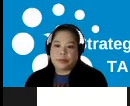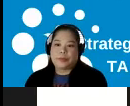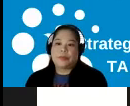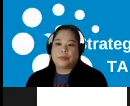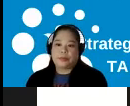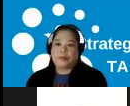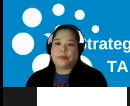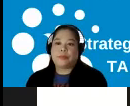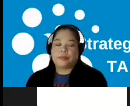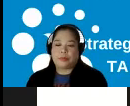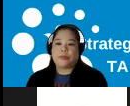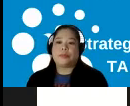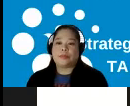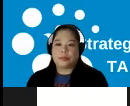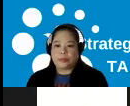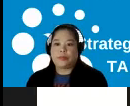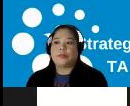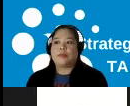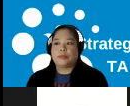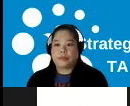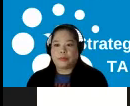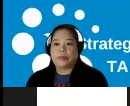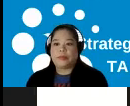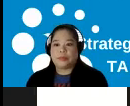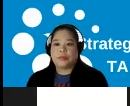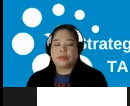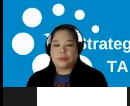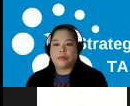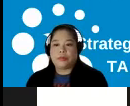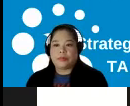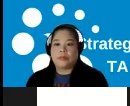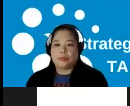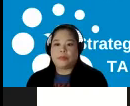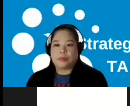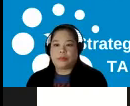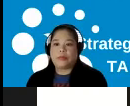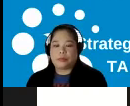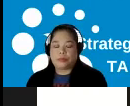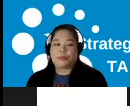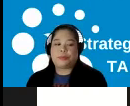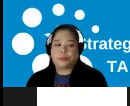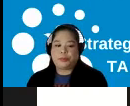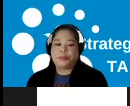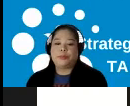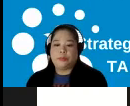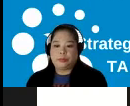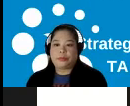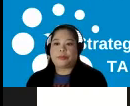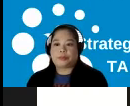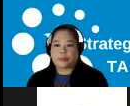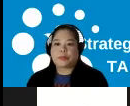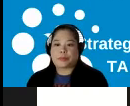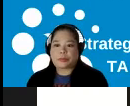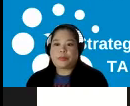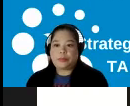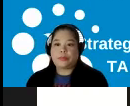having the different entities talk to each other and plan together. That's kind of a lot of what we do, as well as the kind of family and community engagement is the